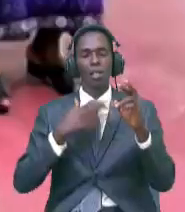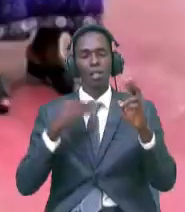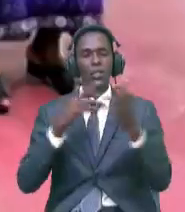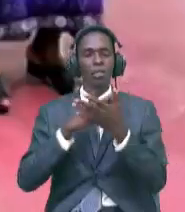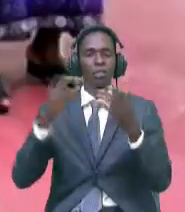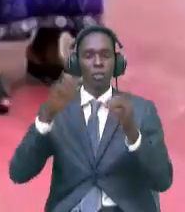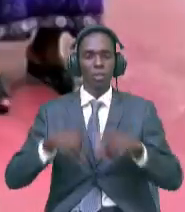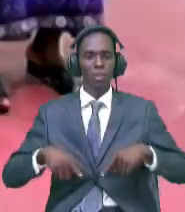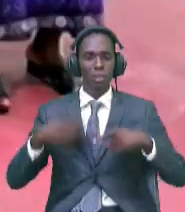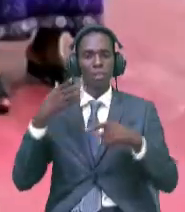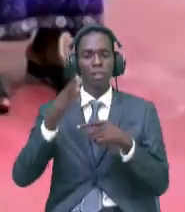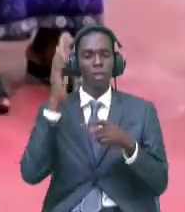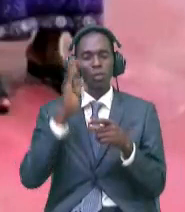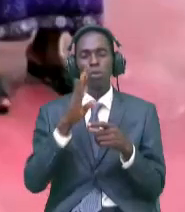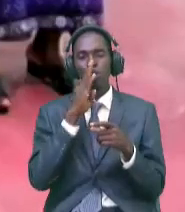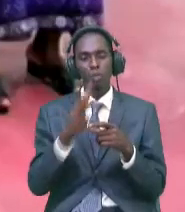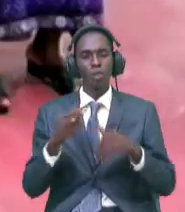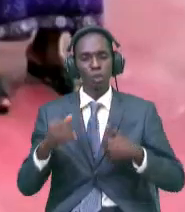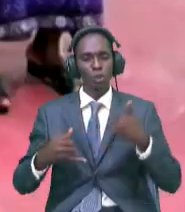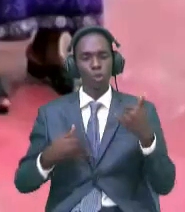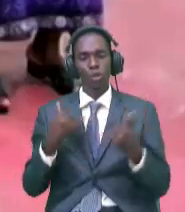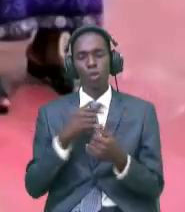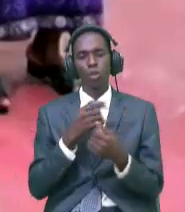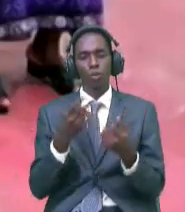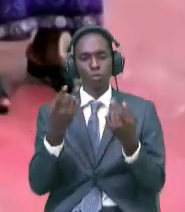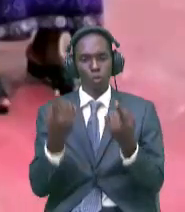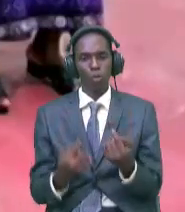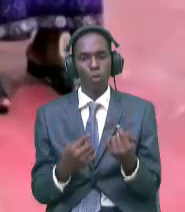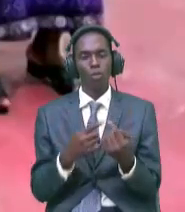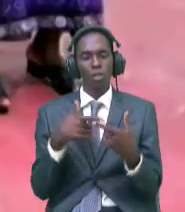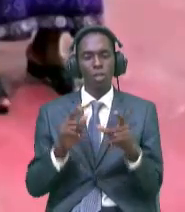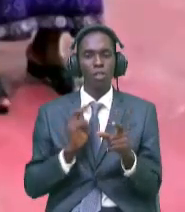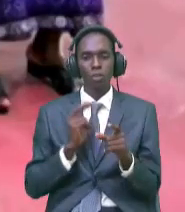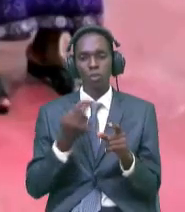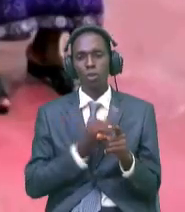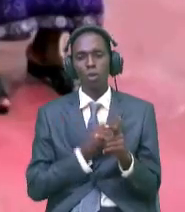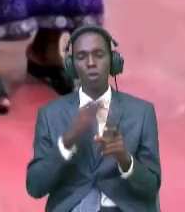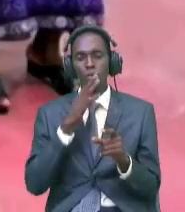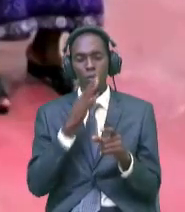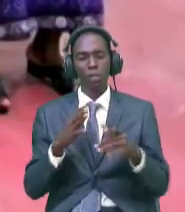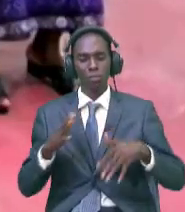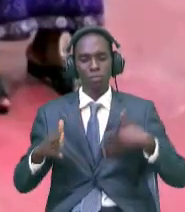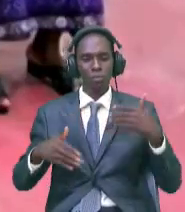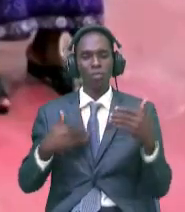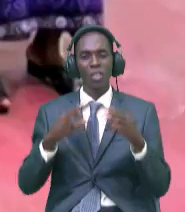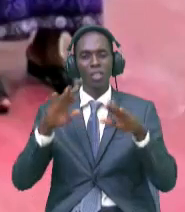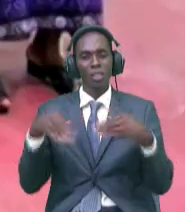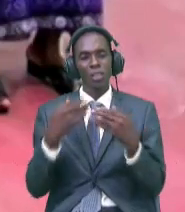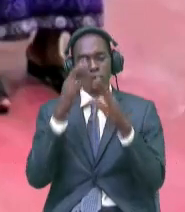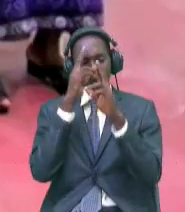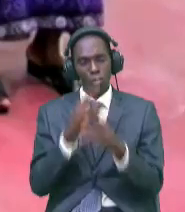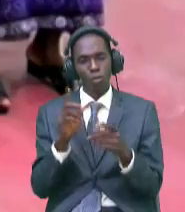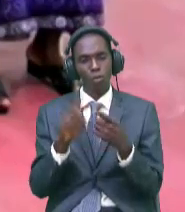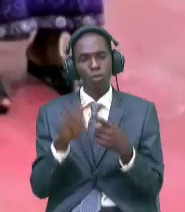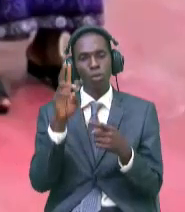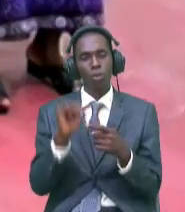be joy when the Lord comes. Let us be glad and rejoice and give honor to him. For the marriage